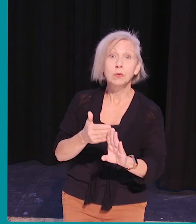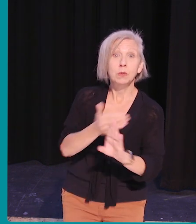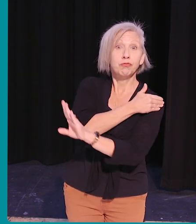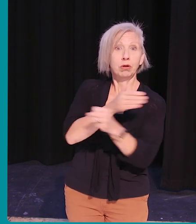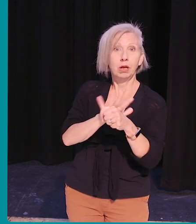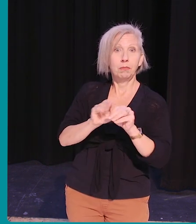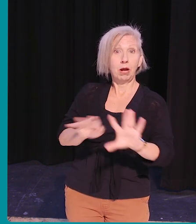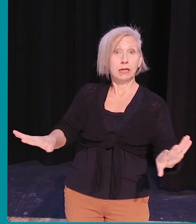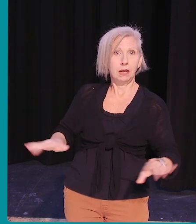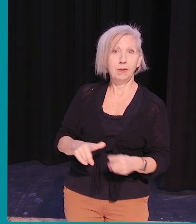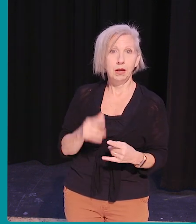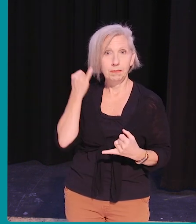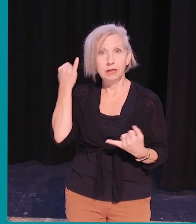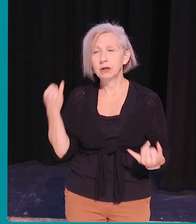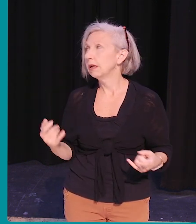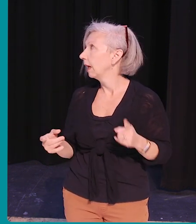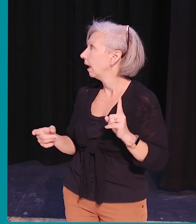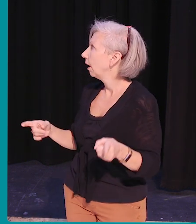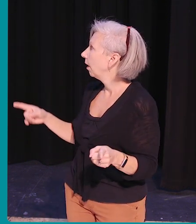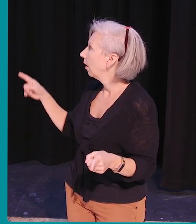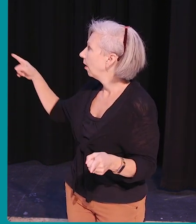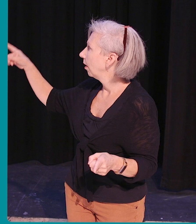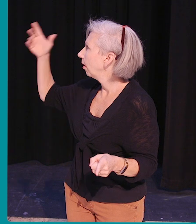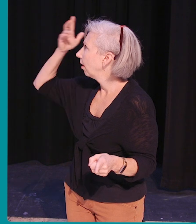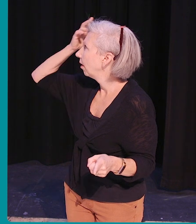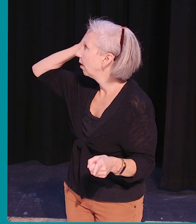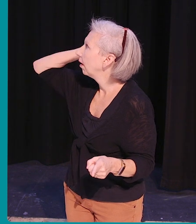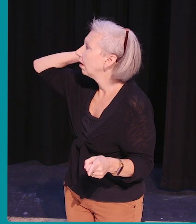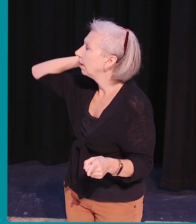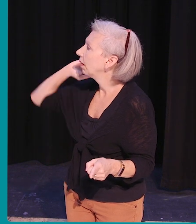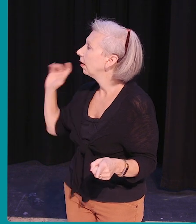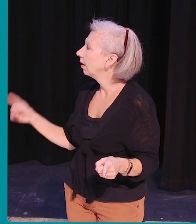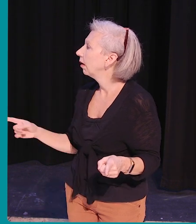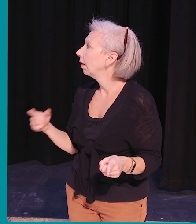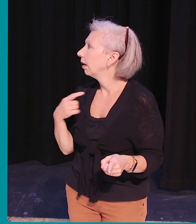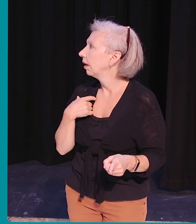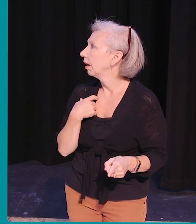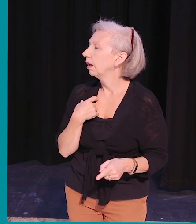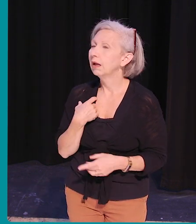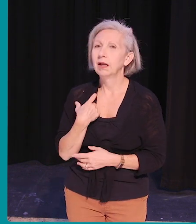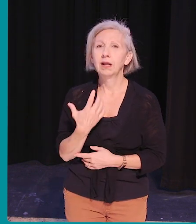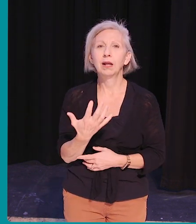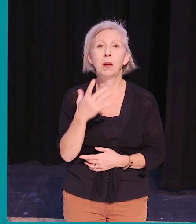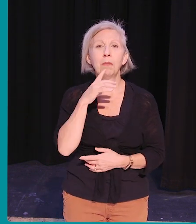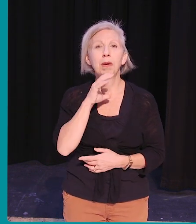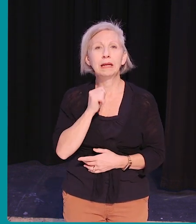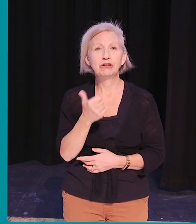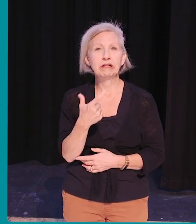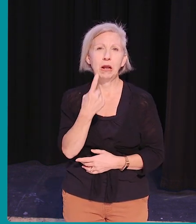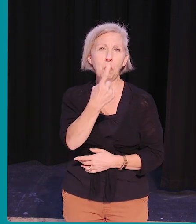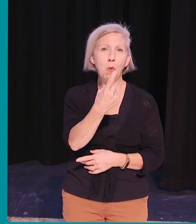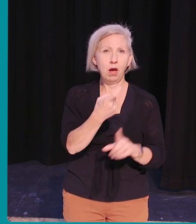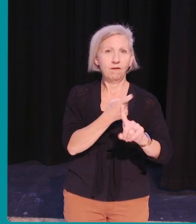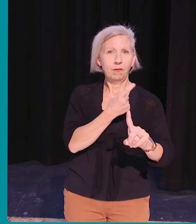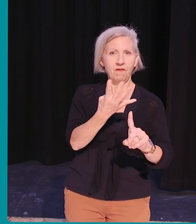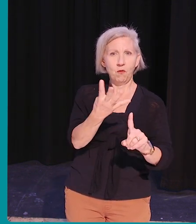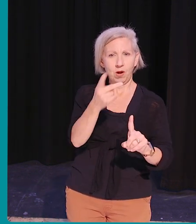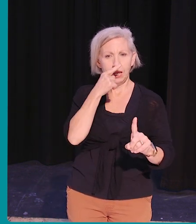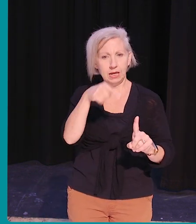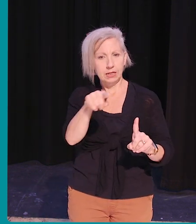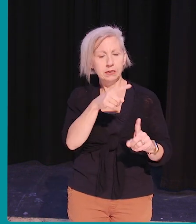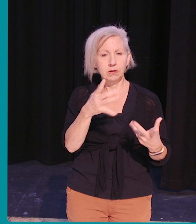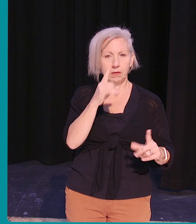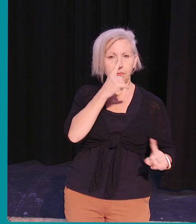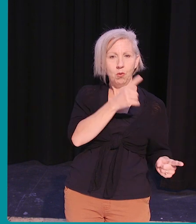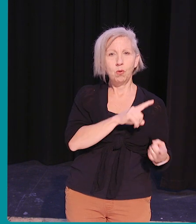not too bad in 5th grade. 3 out of 4 kids say they're engaged in learning, but we've already lost 1 out of 4 kids at age 10. That's terrible. And then as you move up the grades, middle